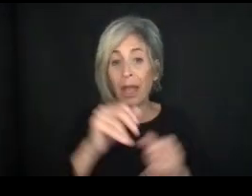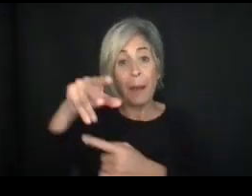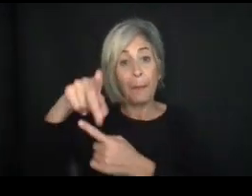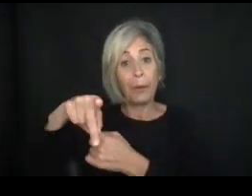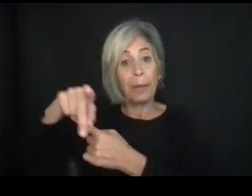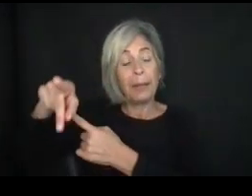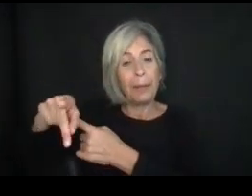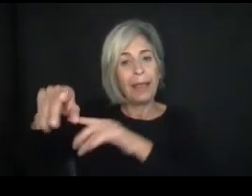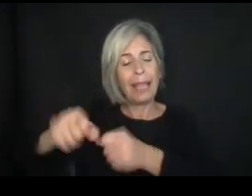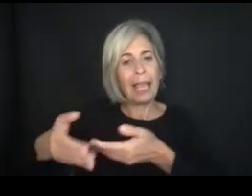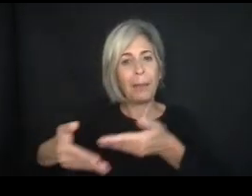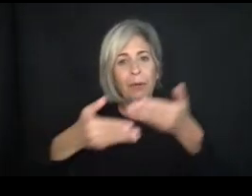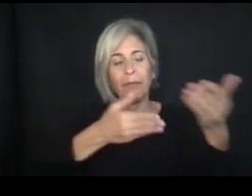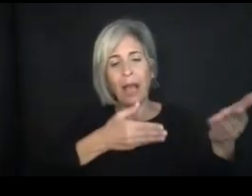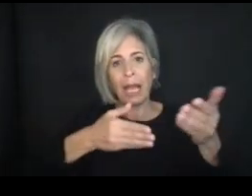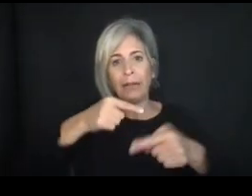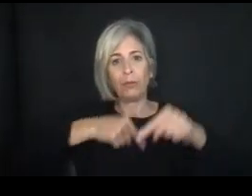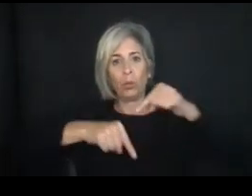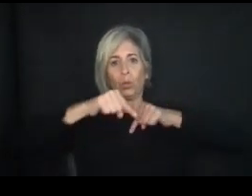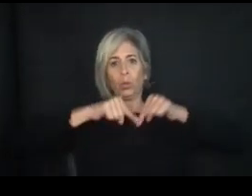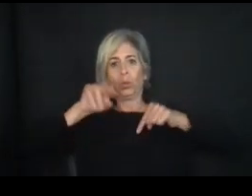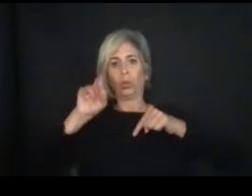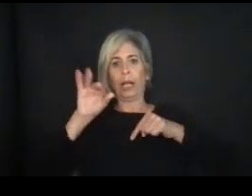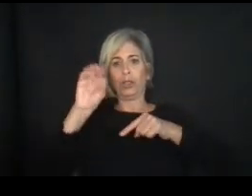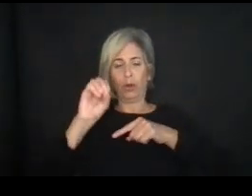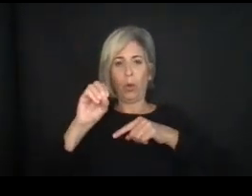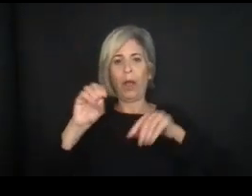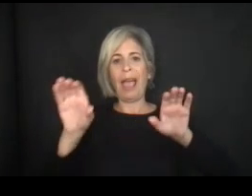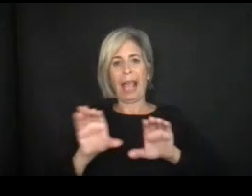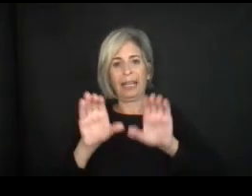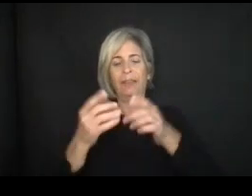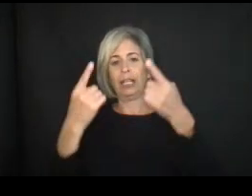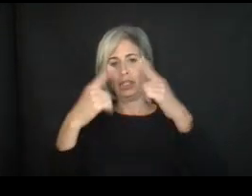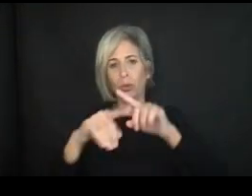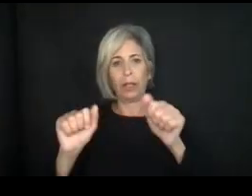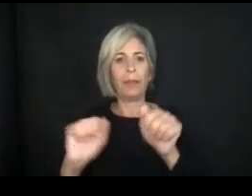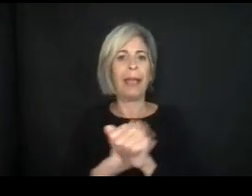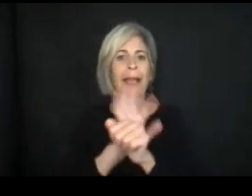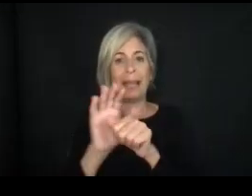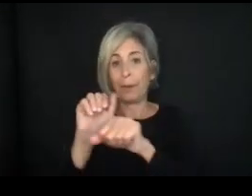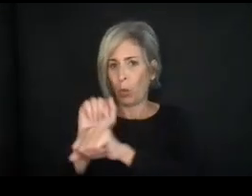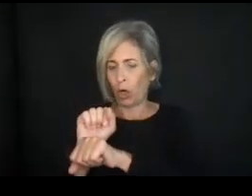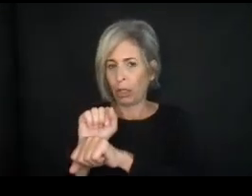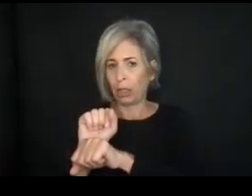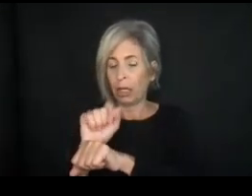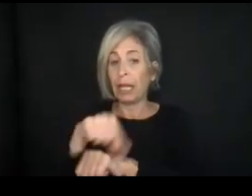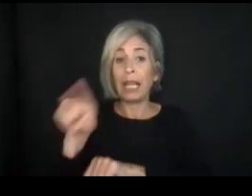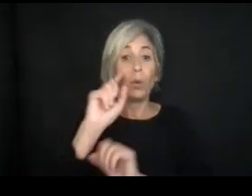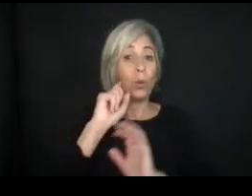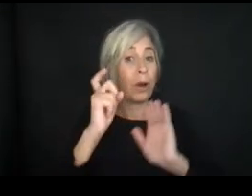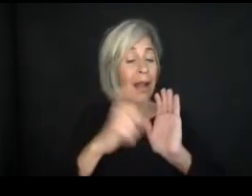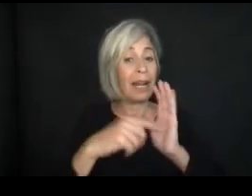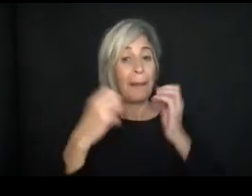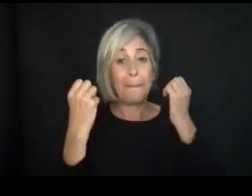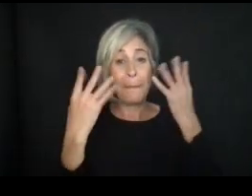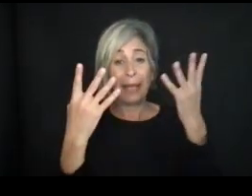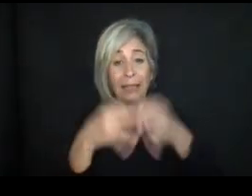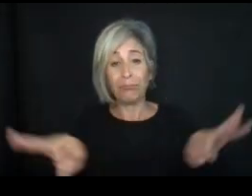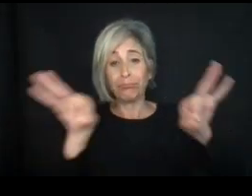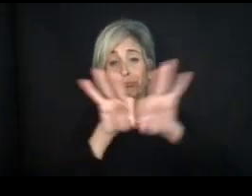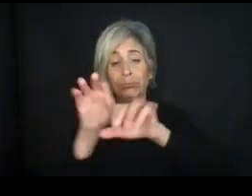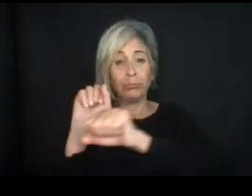provided retroactively for essential city work performed during the pandemic. It recognizes that many essential